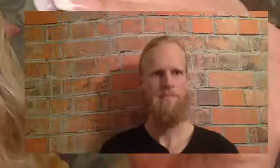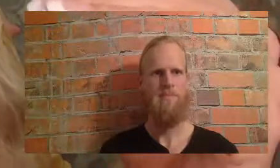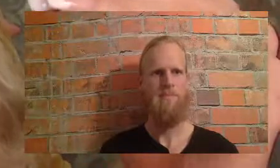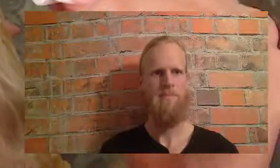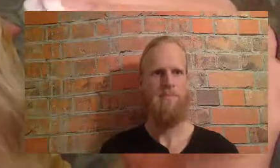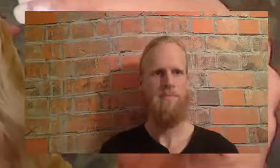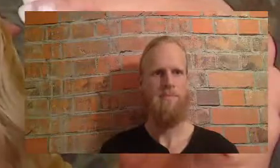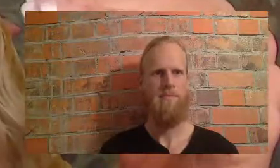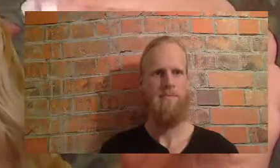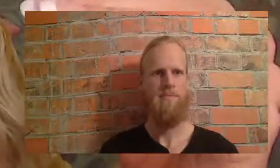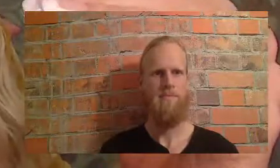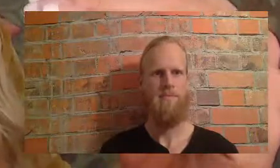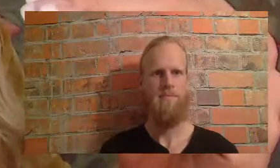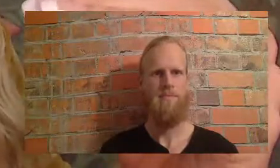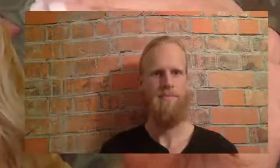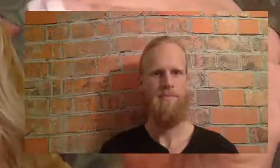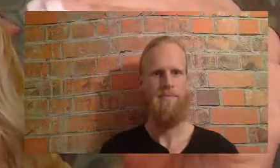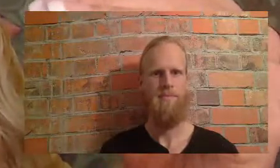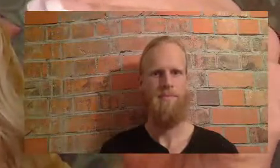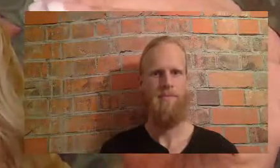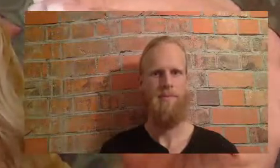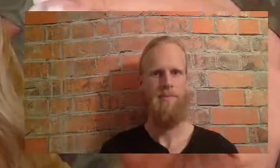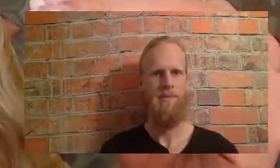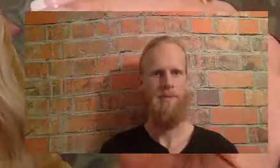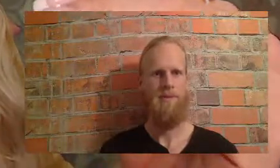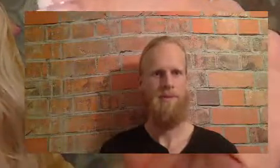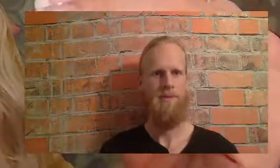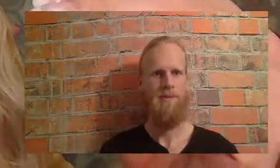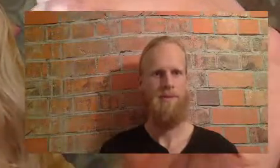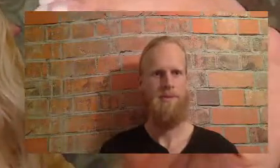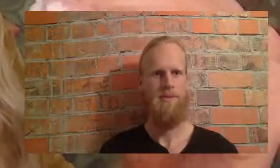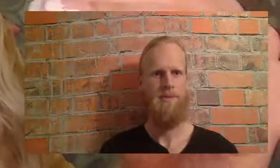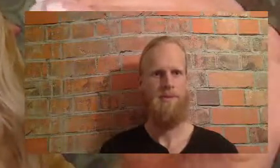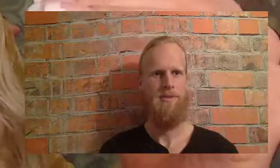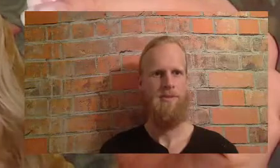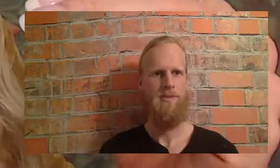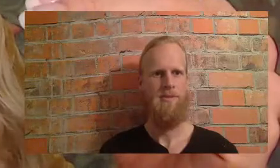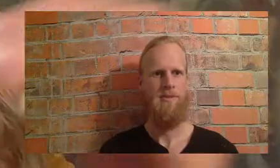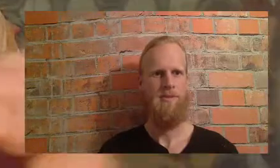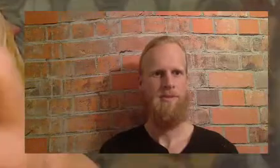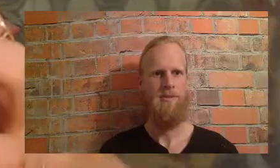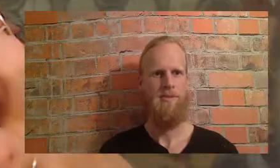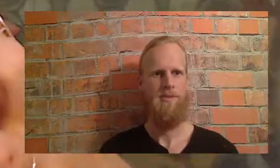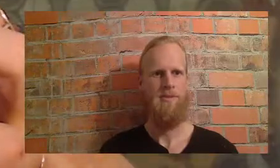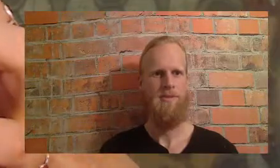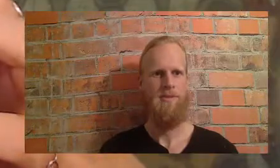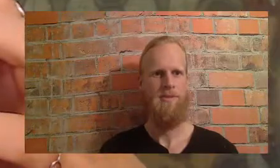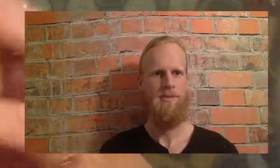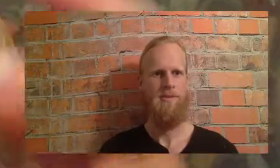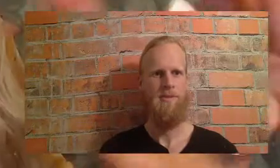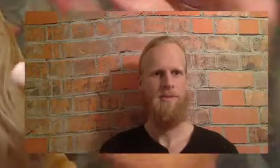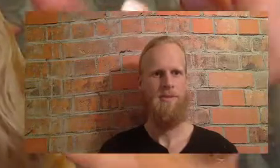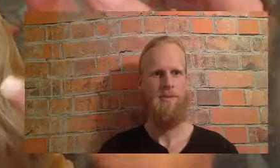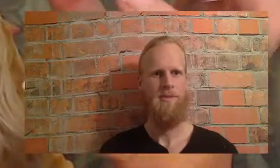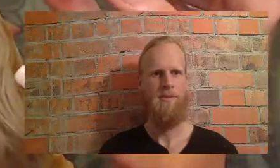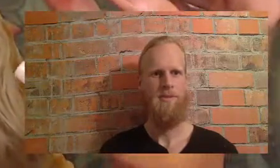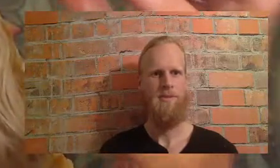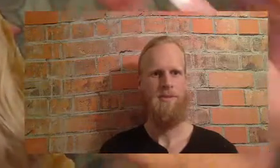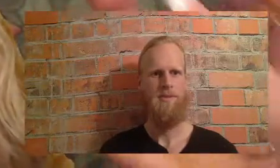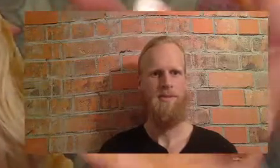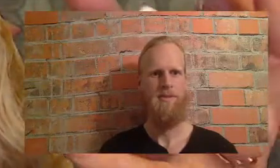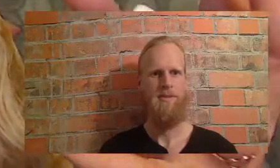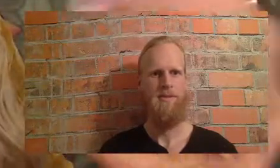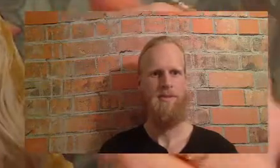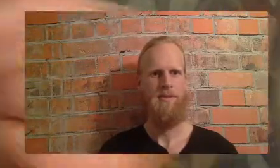stops another chemical, which is a stress compound called cortisol, from destroying